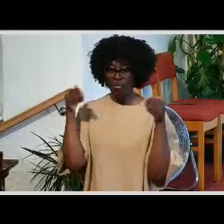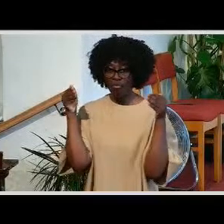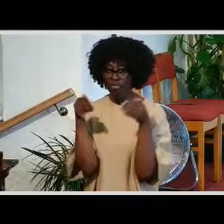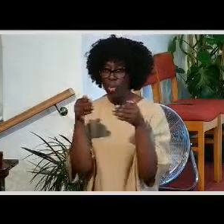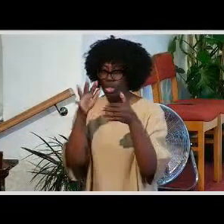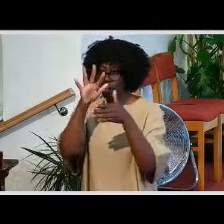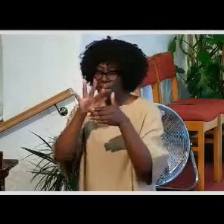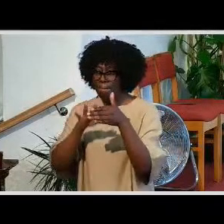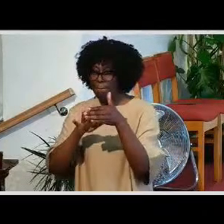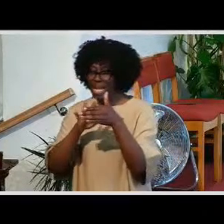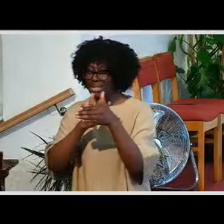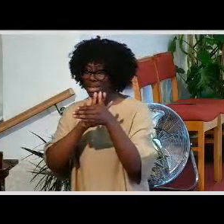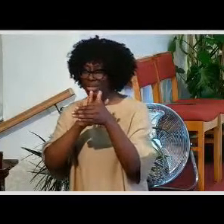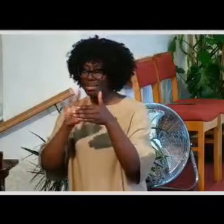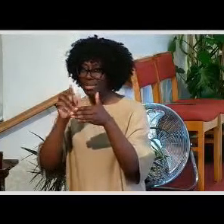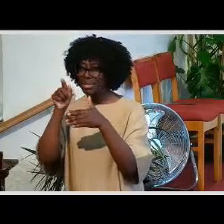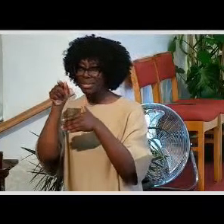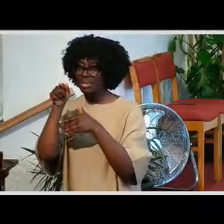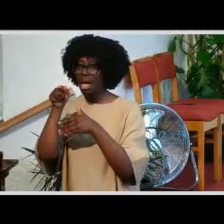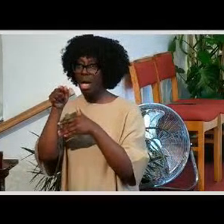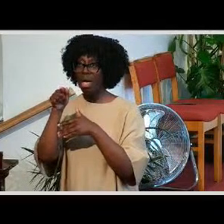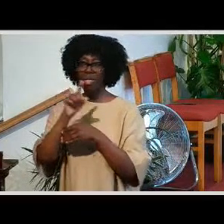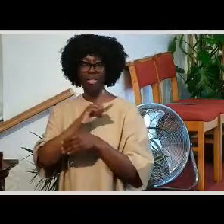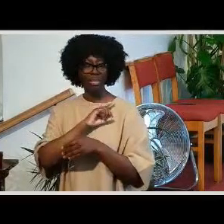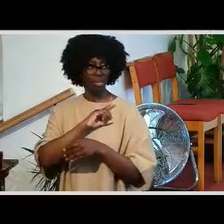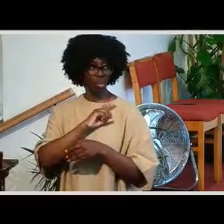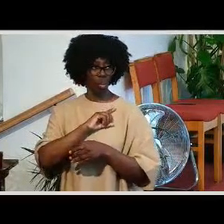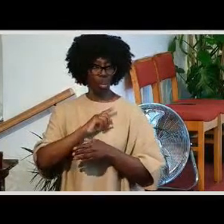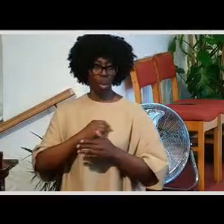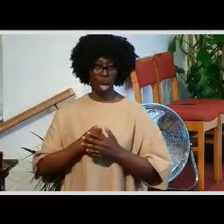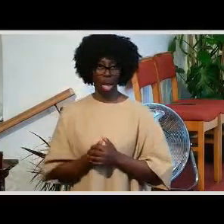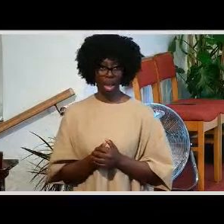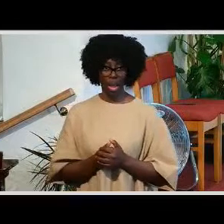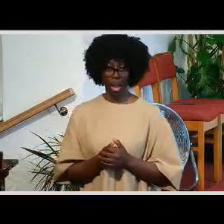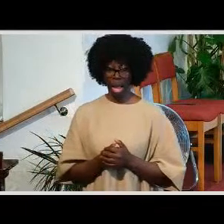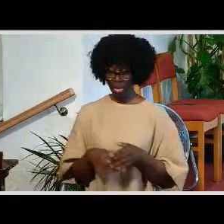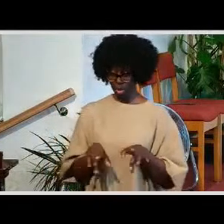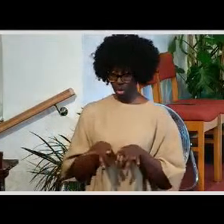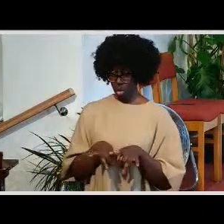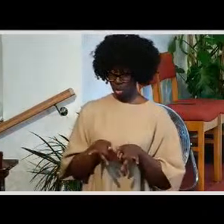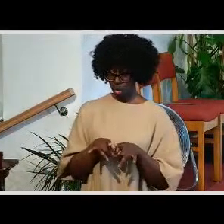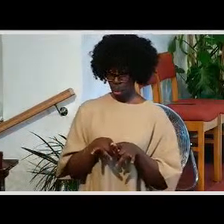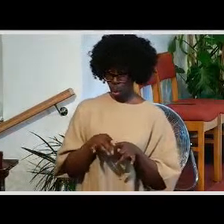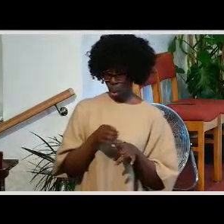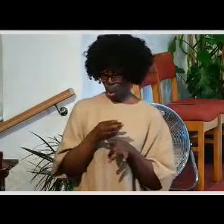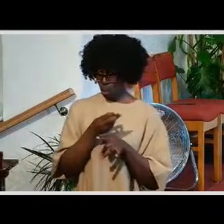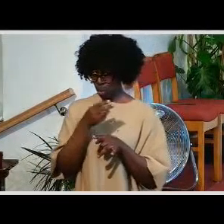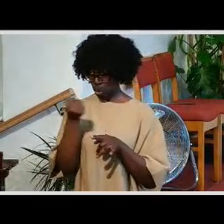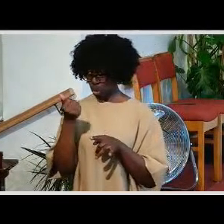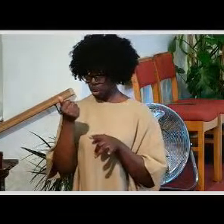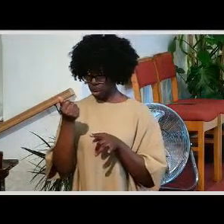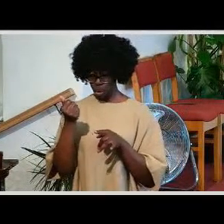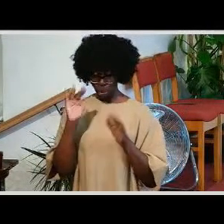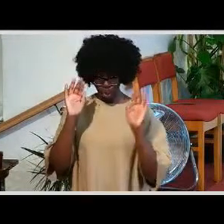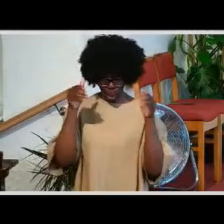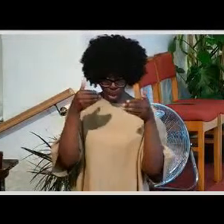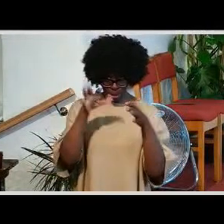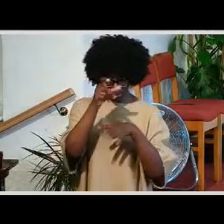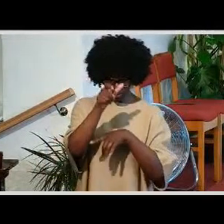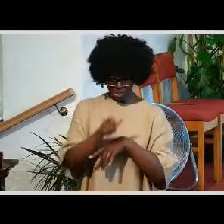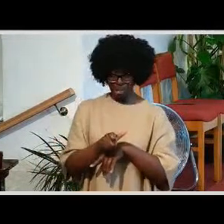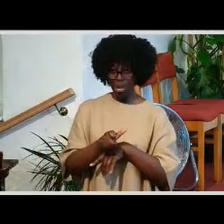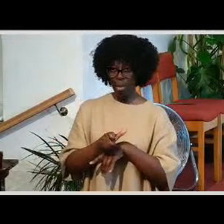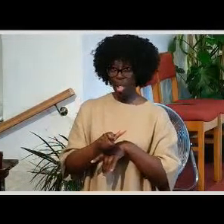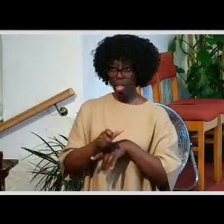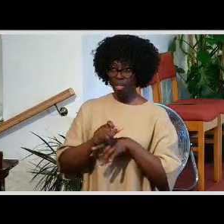recognize patterns. You may also have individuals who can memorize. We have a client who can memorize all the stations